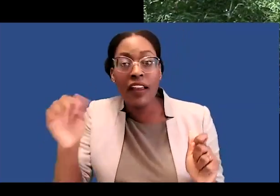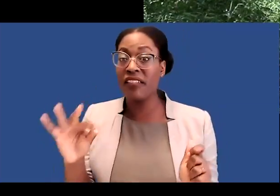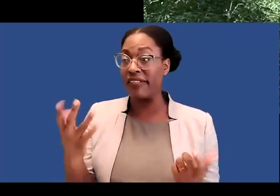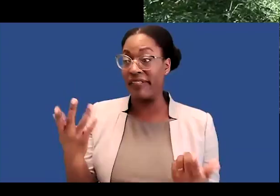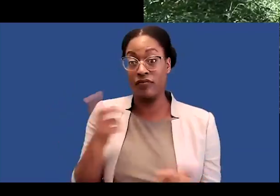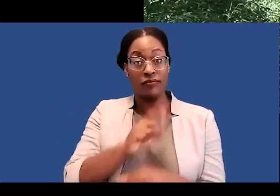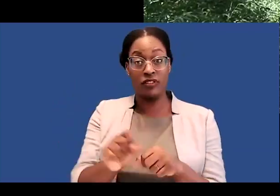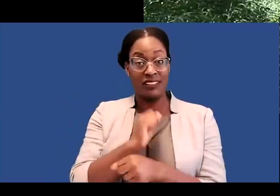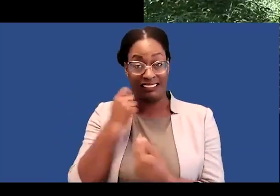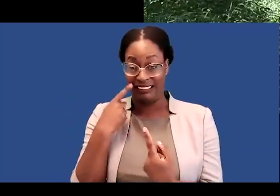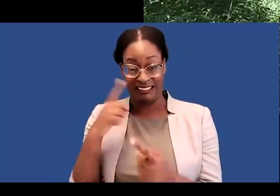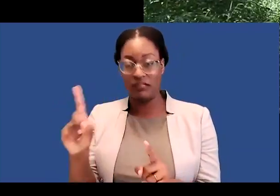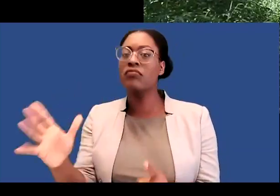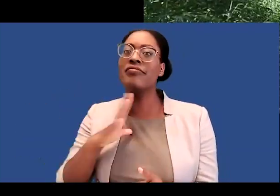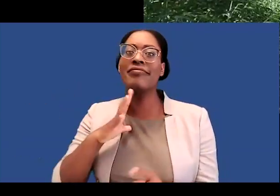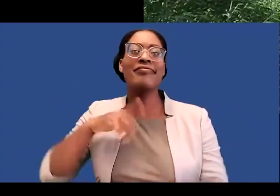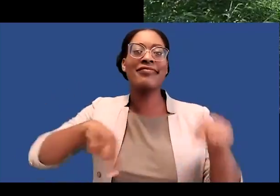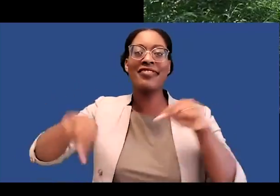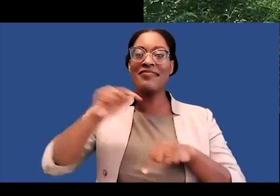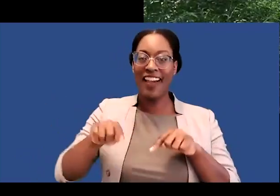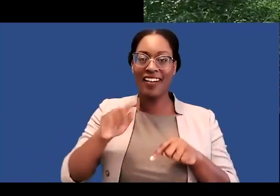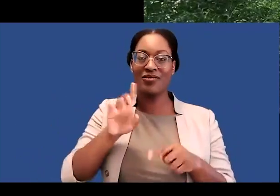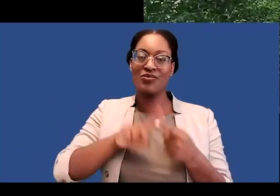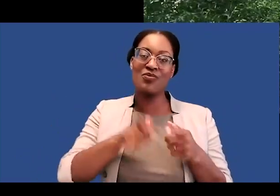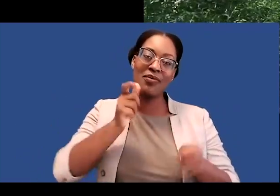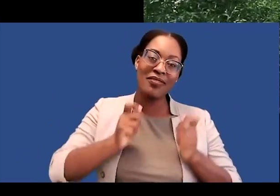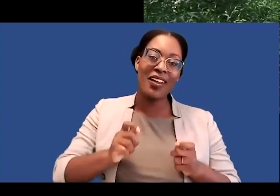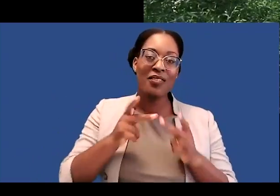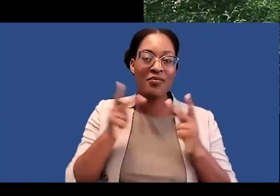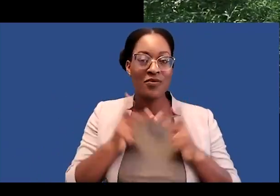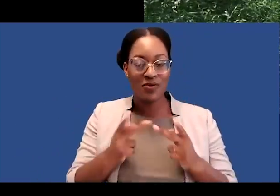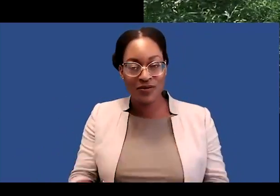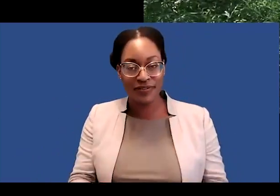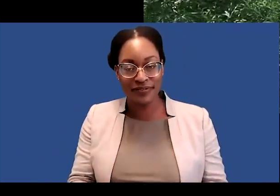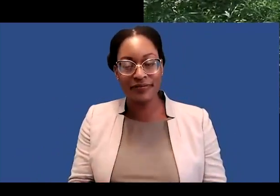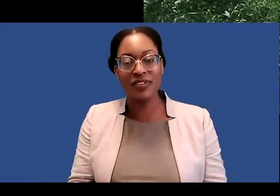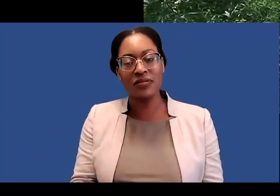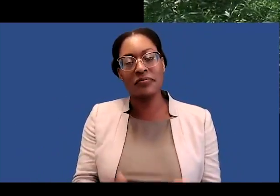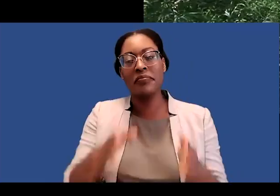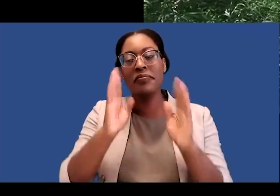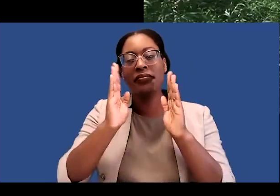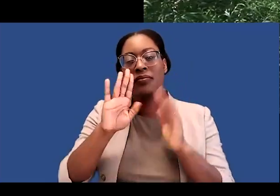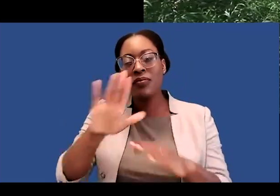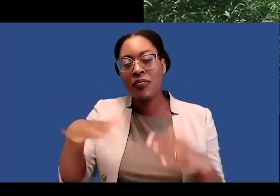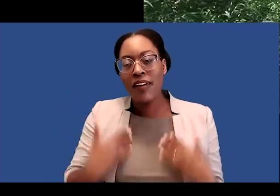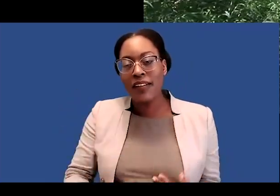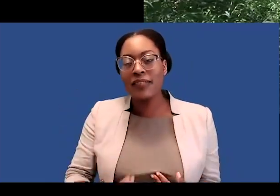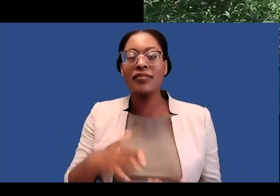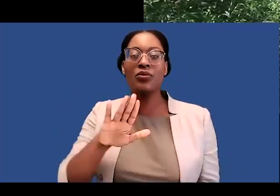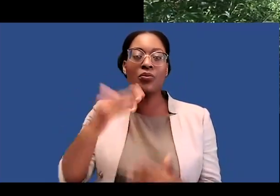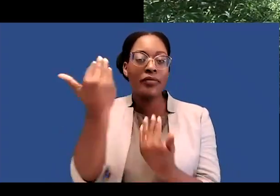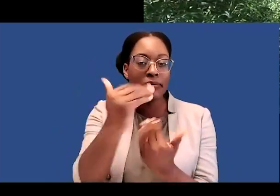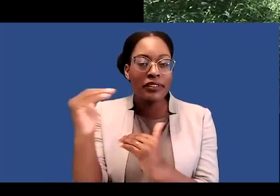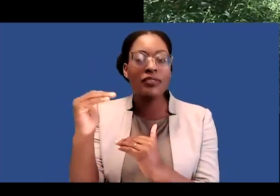just go back. And if you know that it's not going to work, you don't even have to start it. So listen to your body, listen